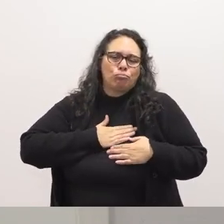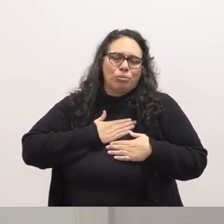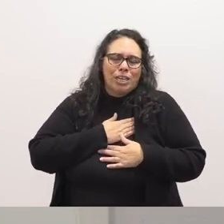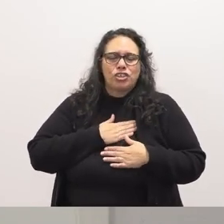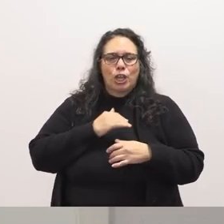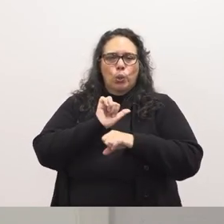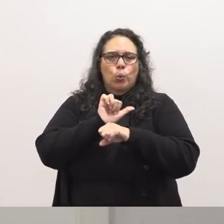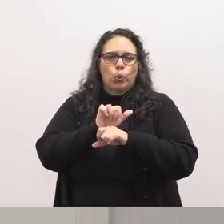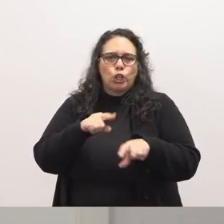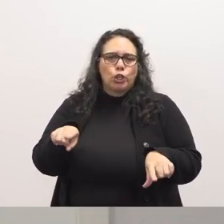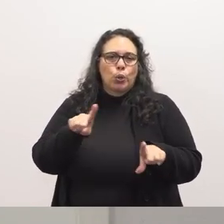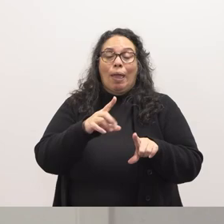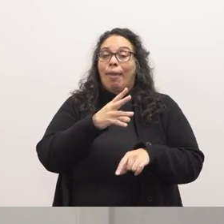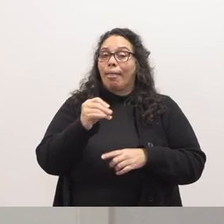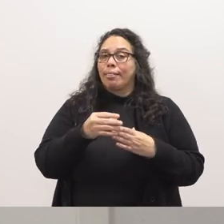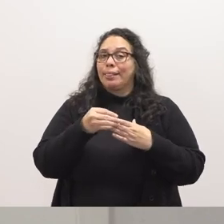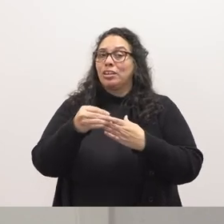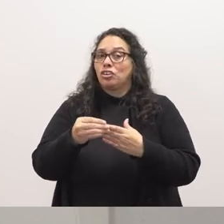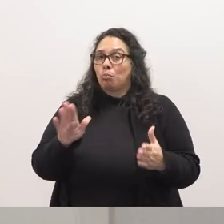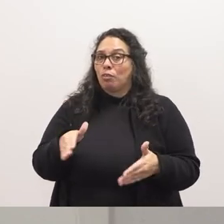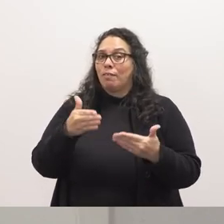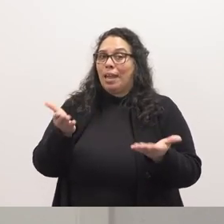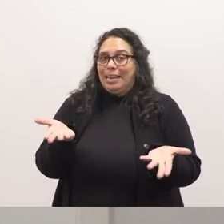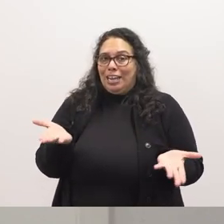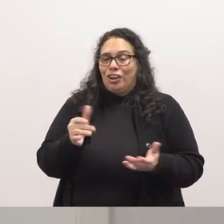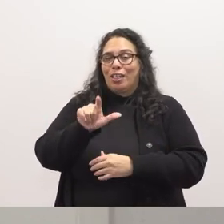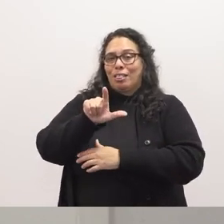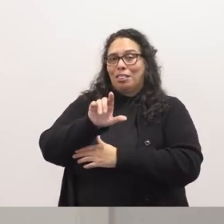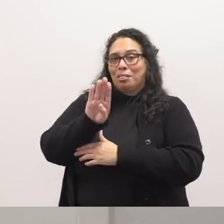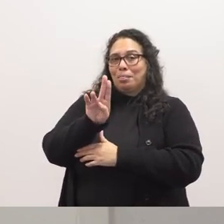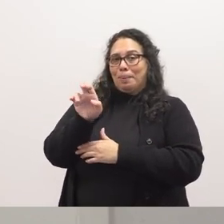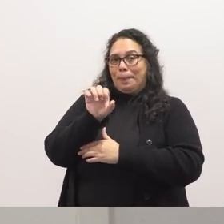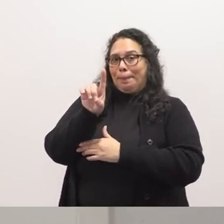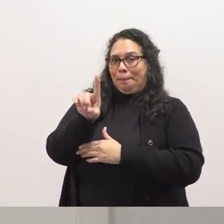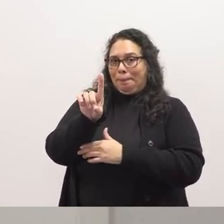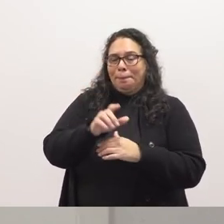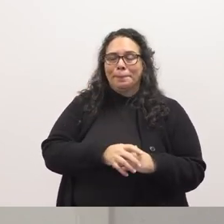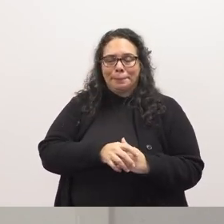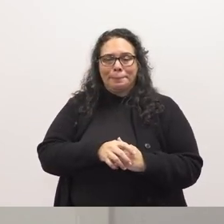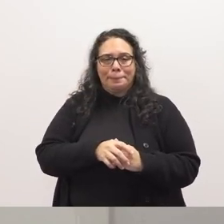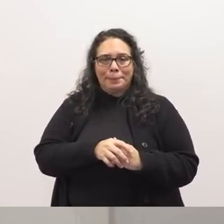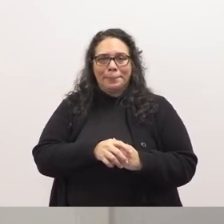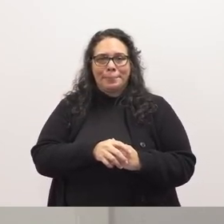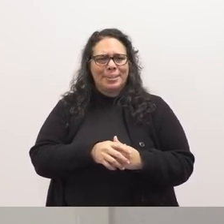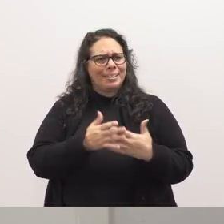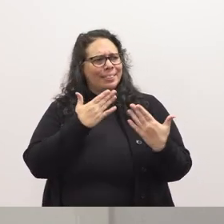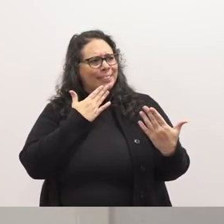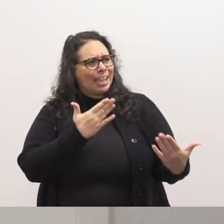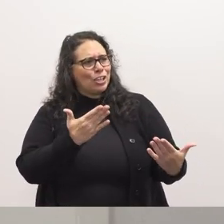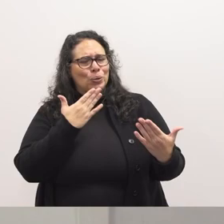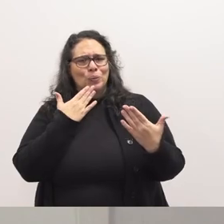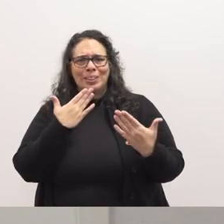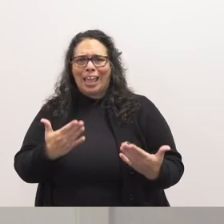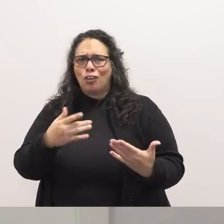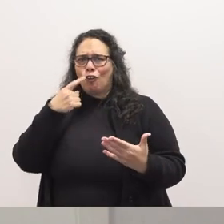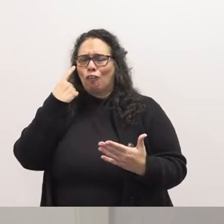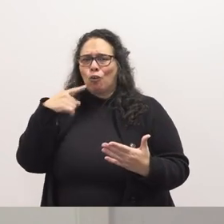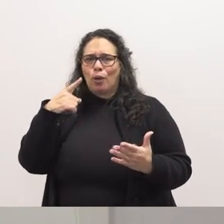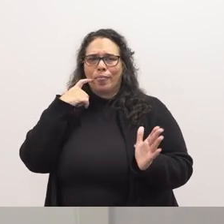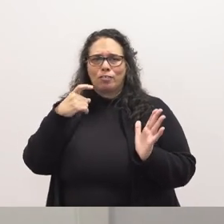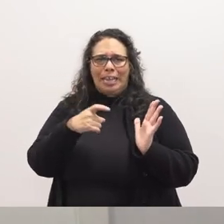do and the leadership you provide in Long Beach Unified School District. Thank you. Thank you for that recognition.